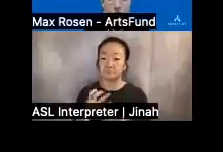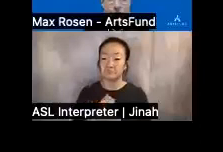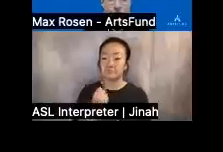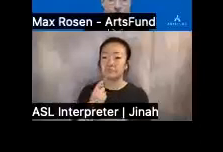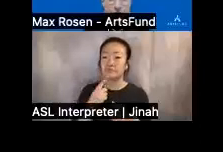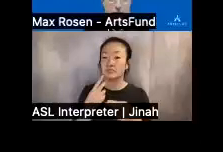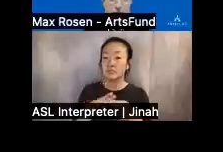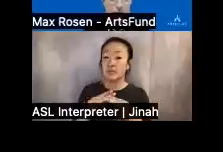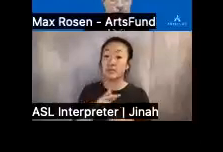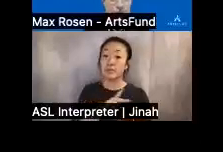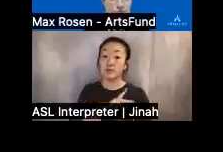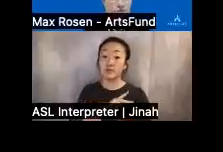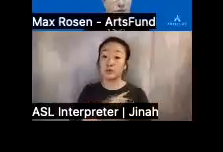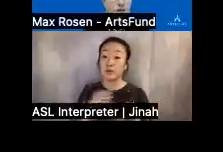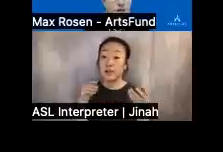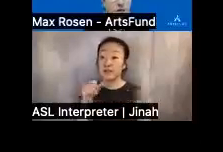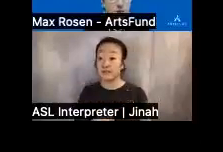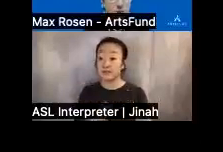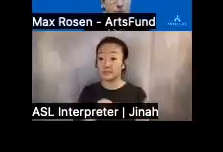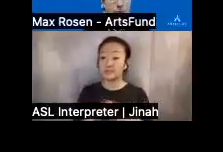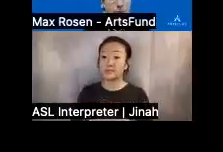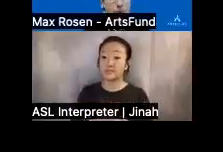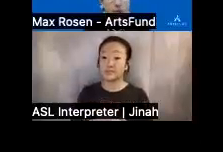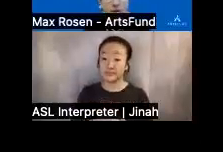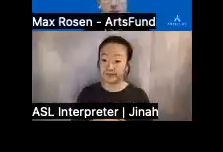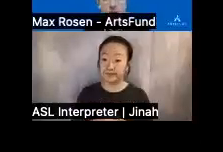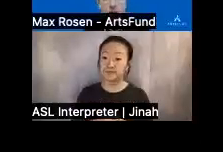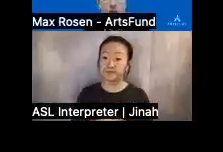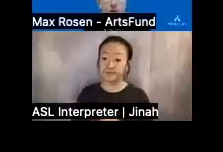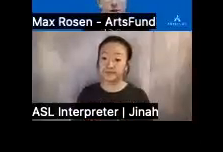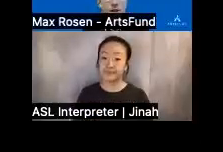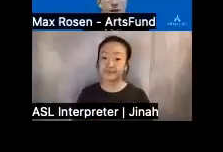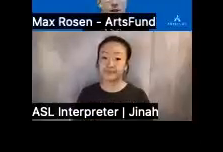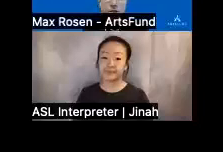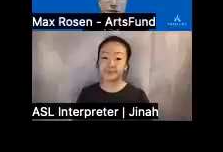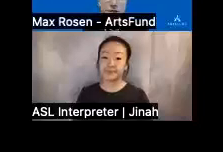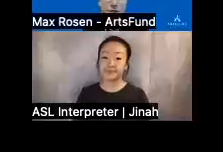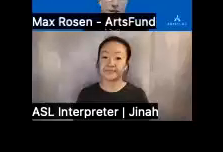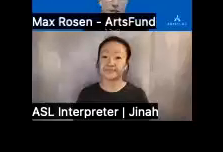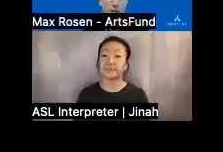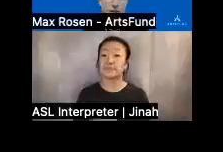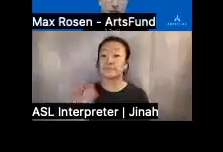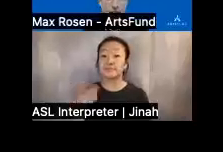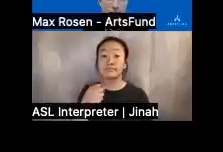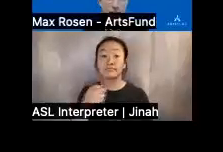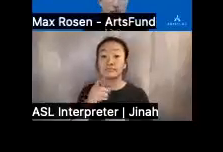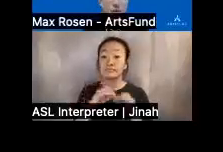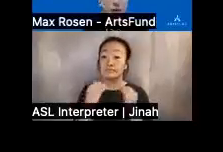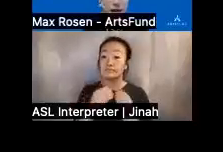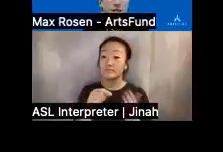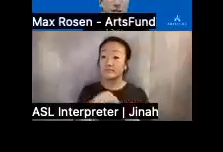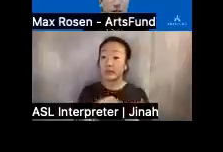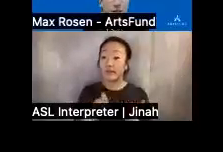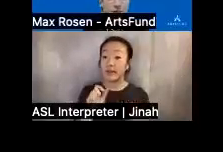personal expenses. So here, if your organization has paid staff,